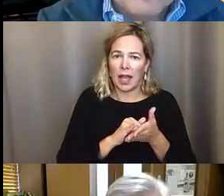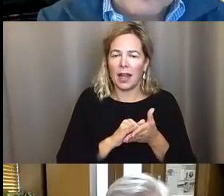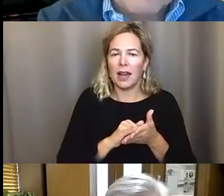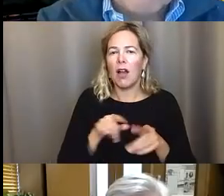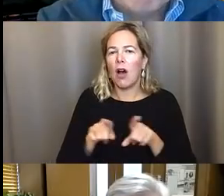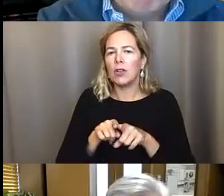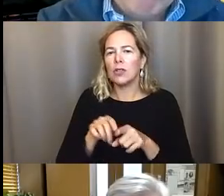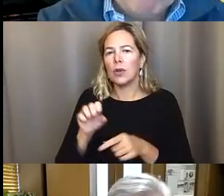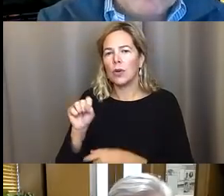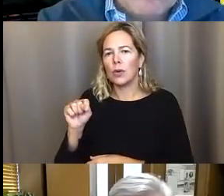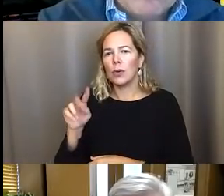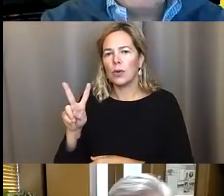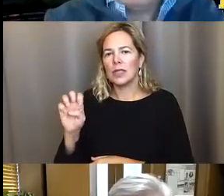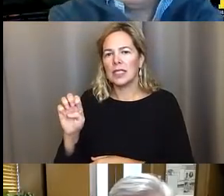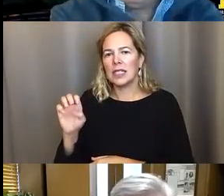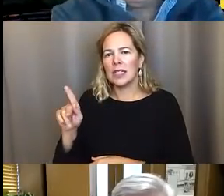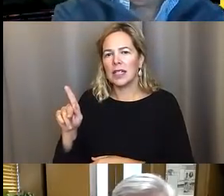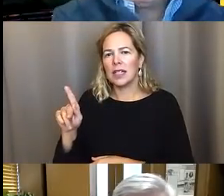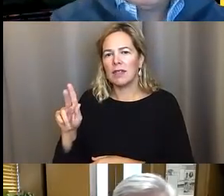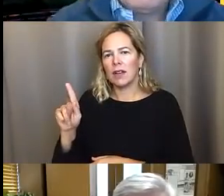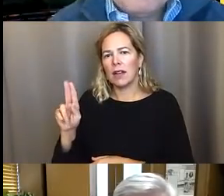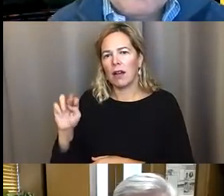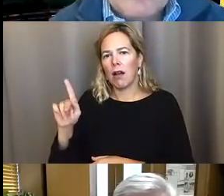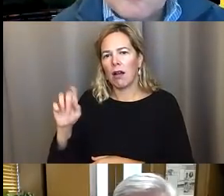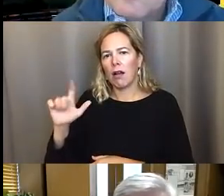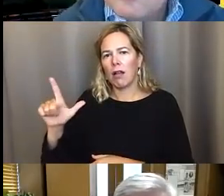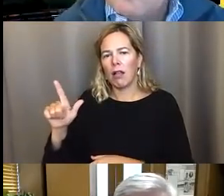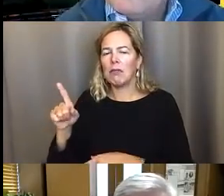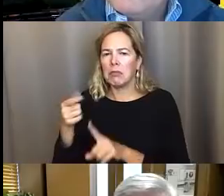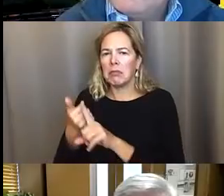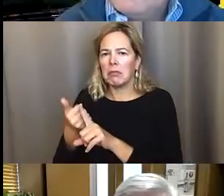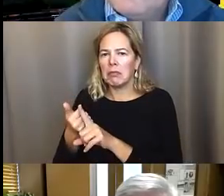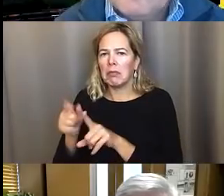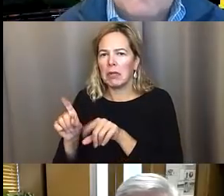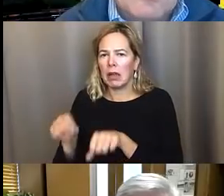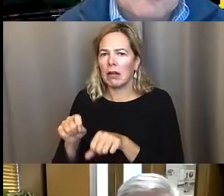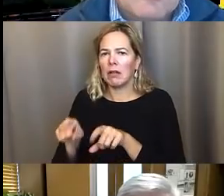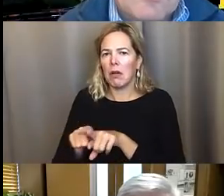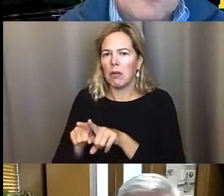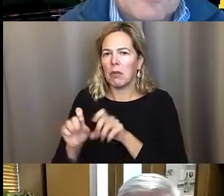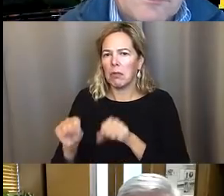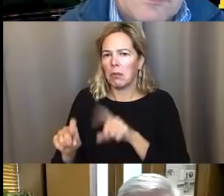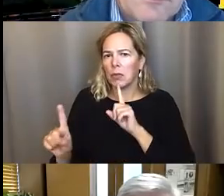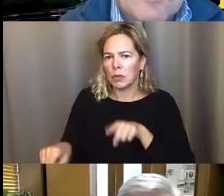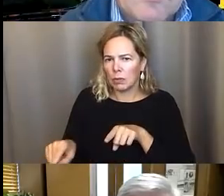on the call, can also help with those questions.